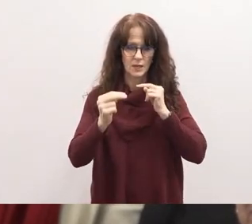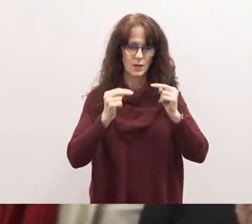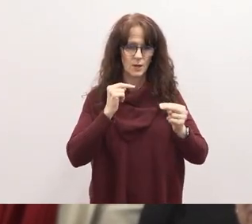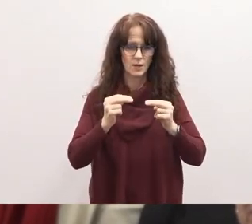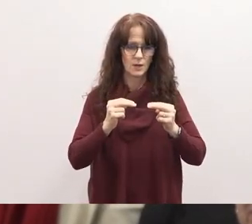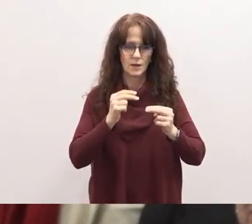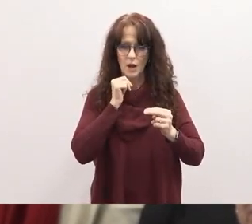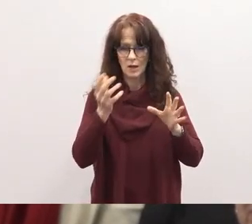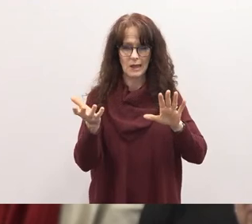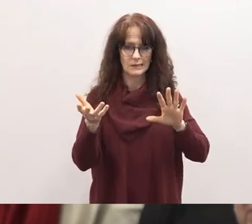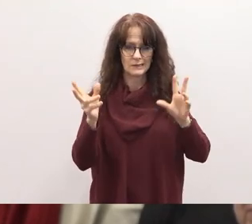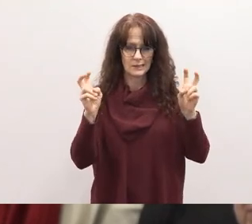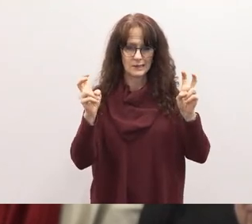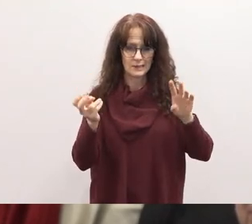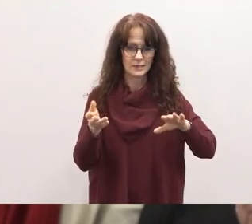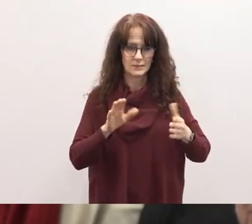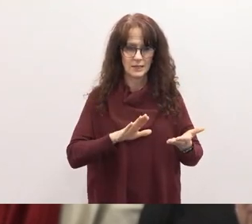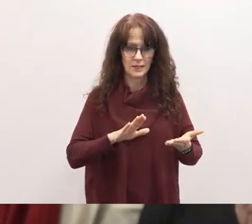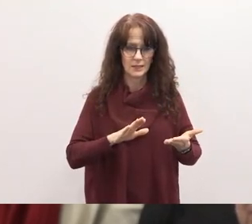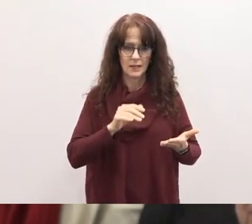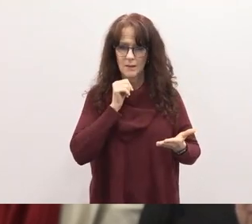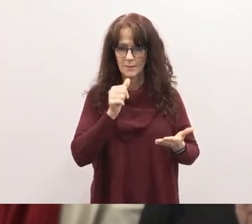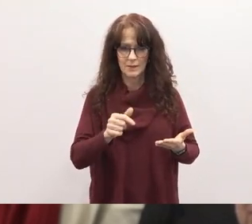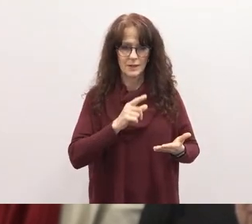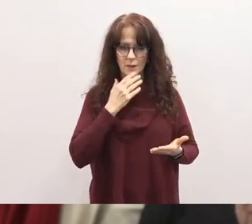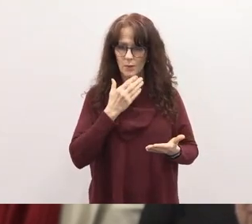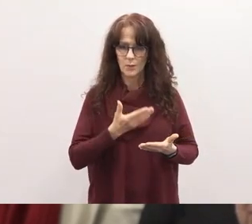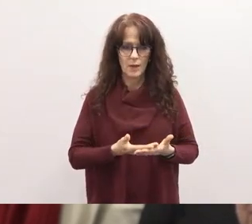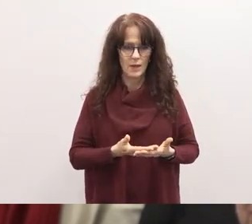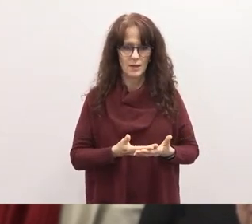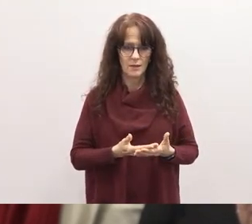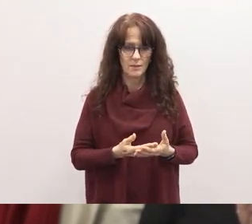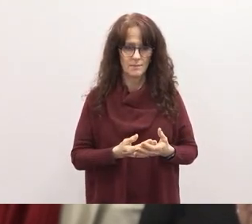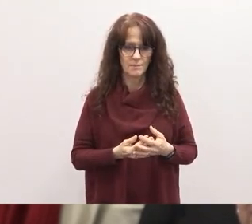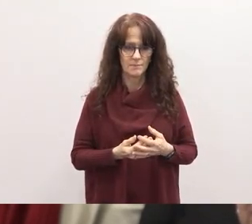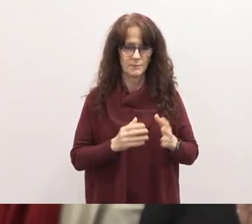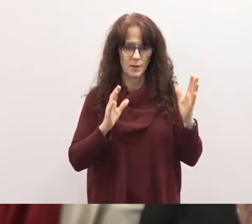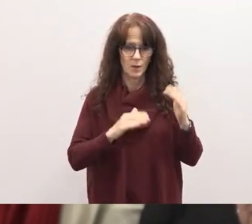are not dead, they're on life support at the moment, and I'm hoping